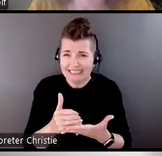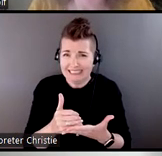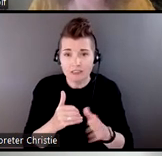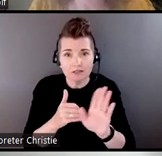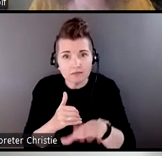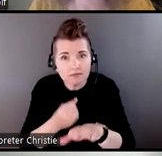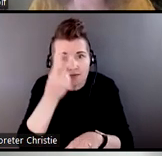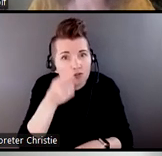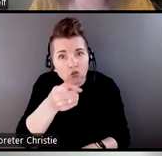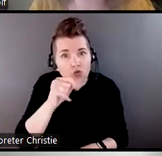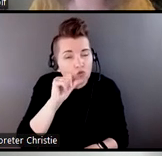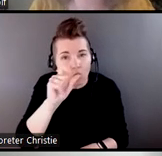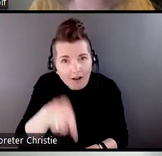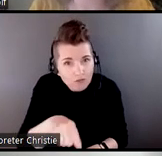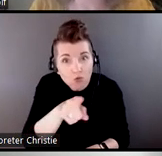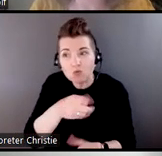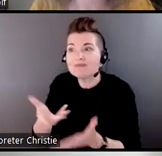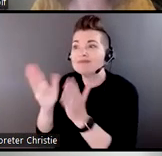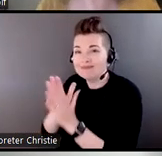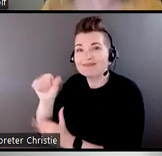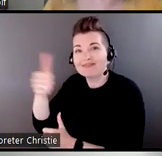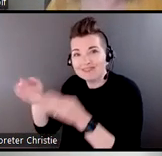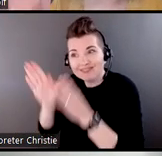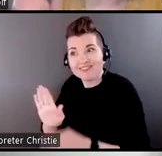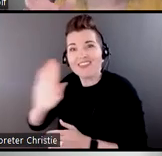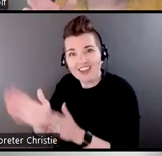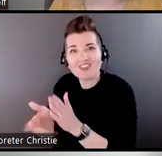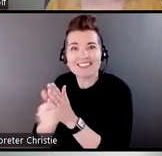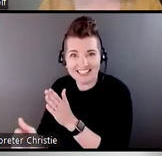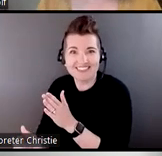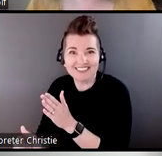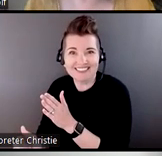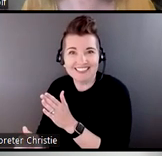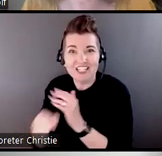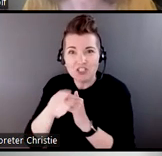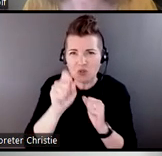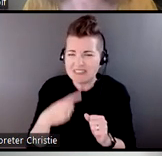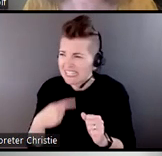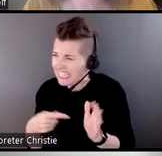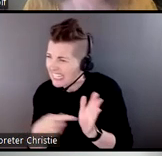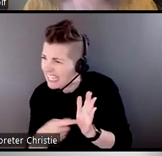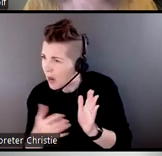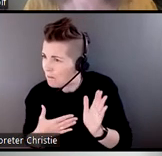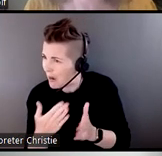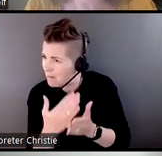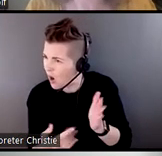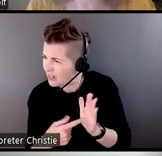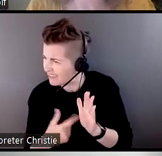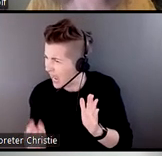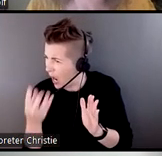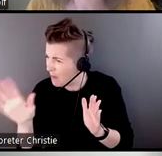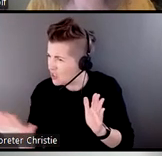think this is going to cost? What are you allocating for my line item or for my portion? It's something that, again, the